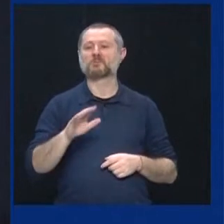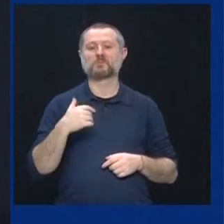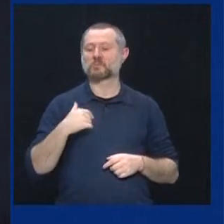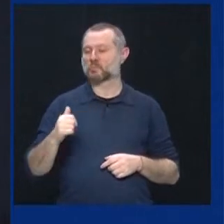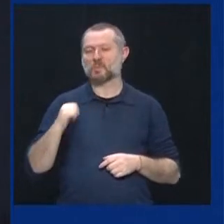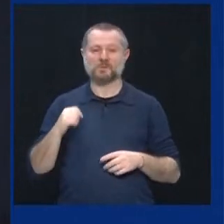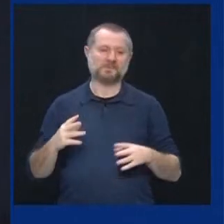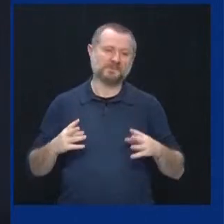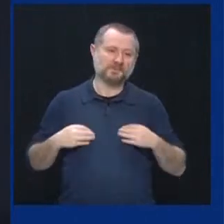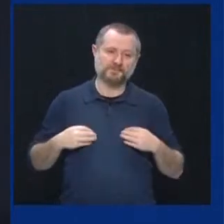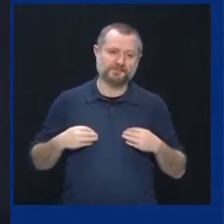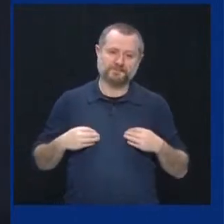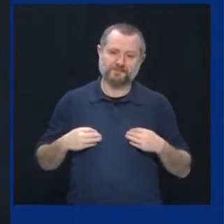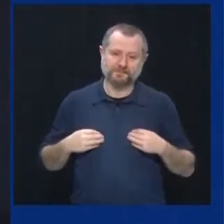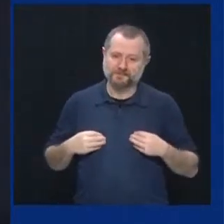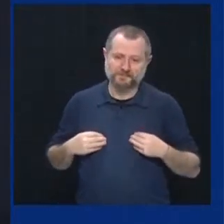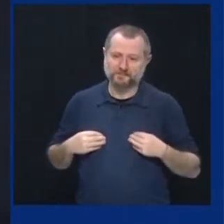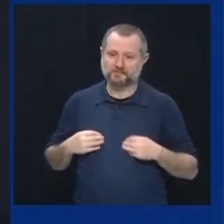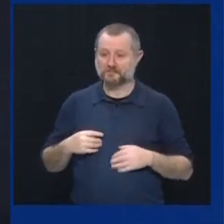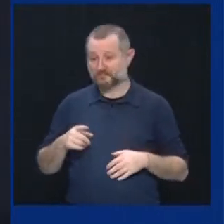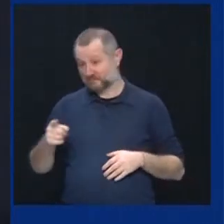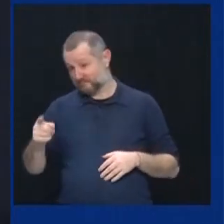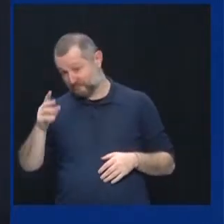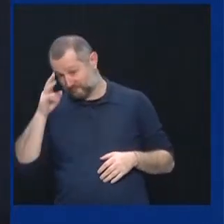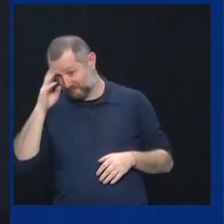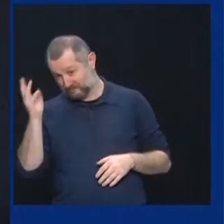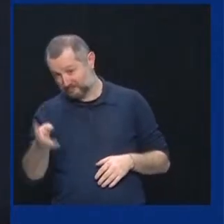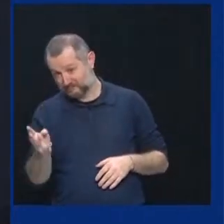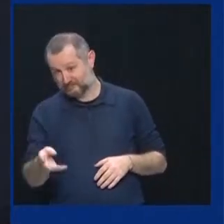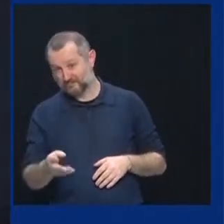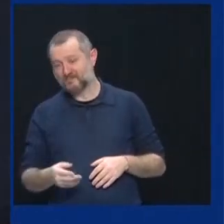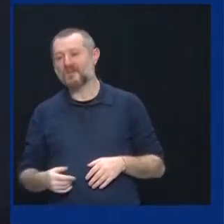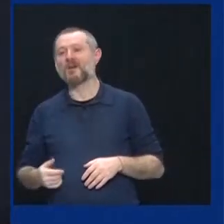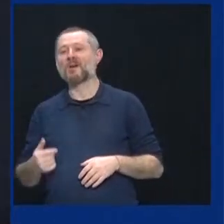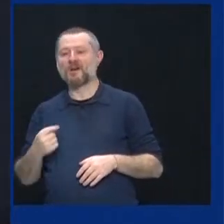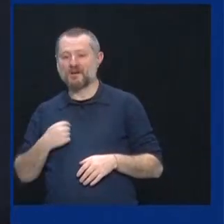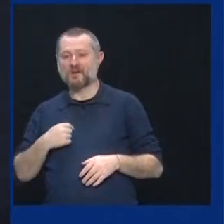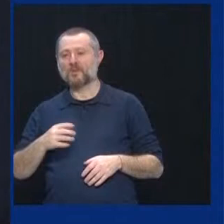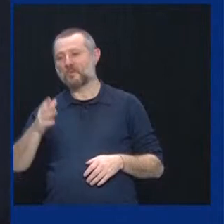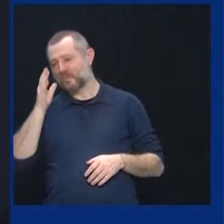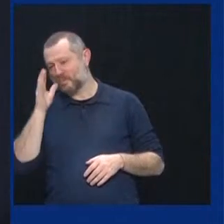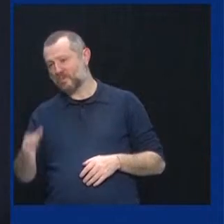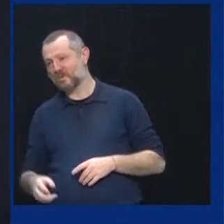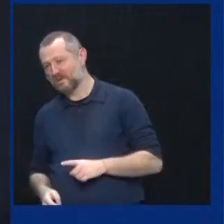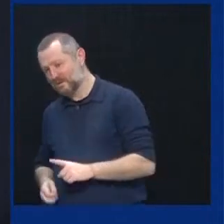to make false statements without rebutting it.